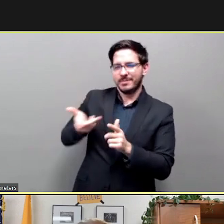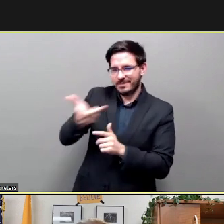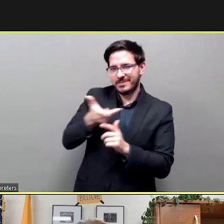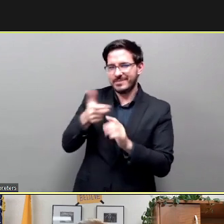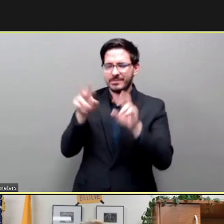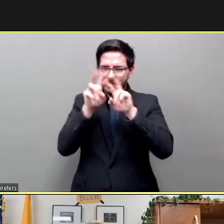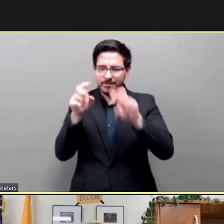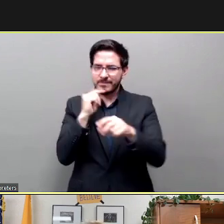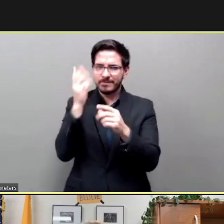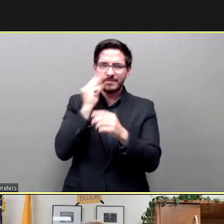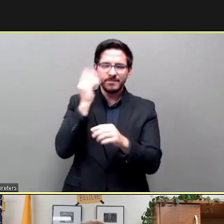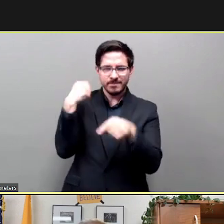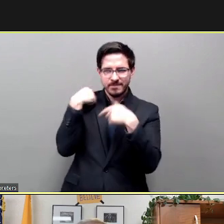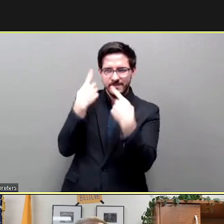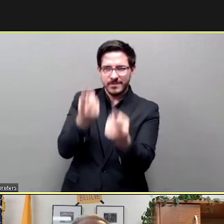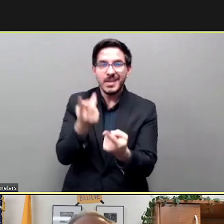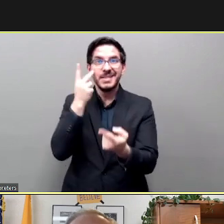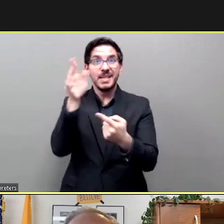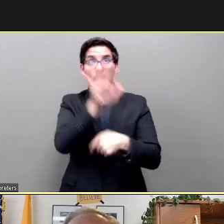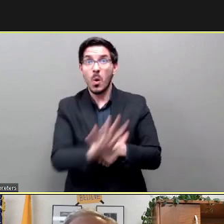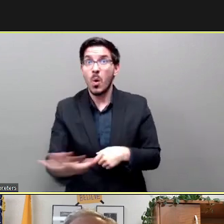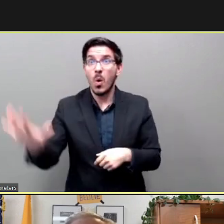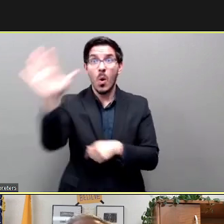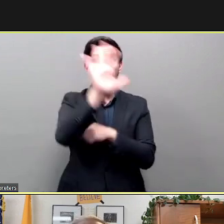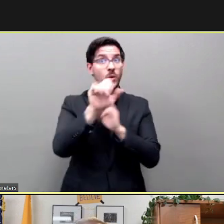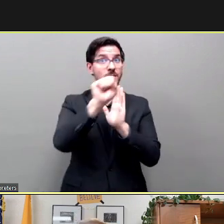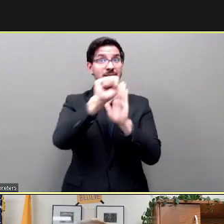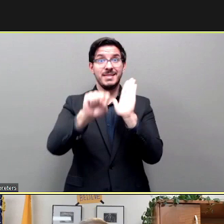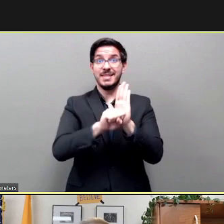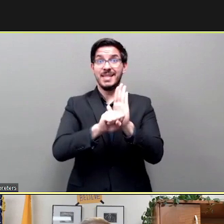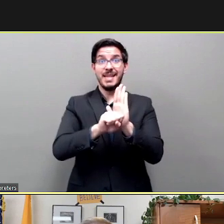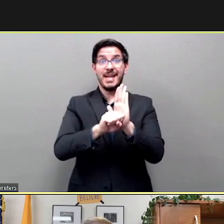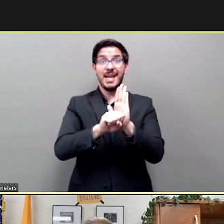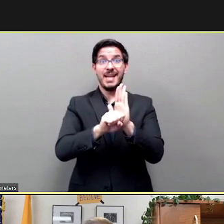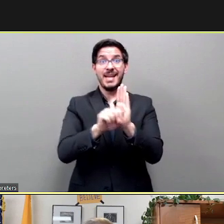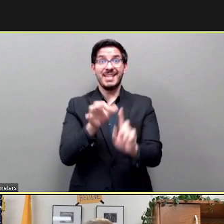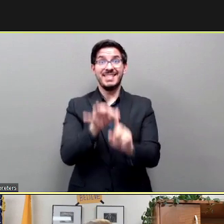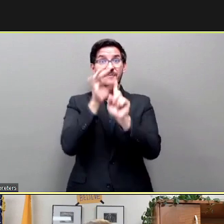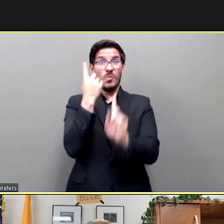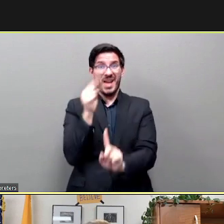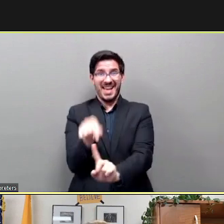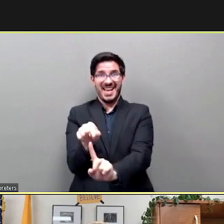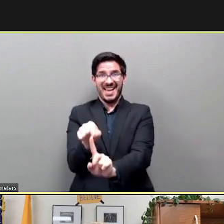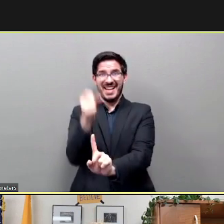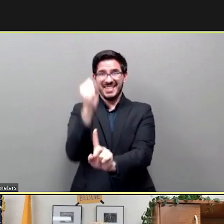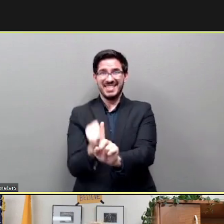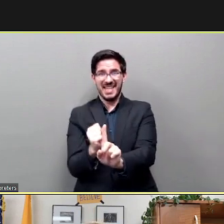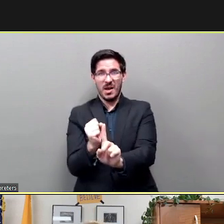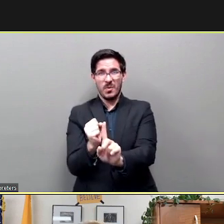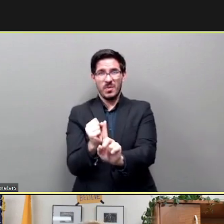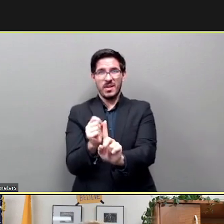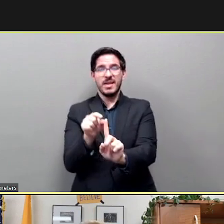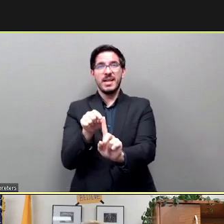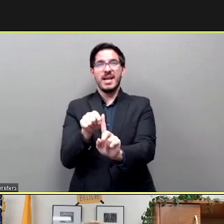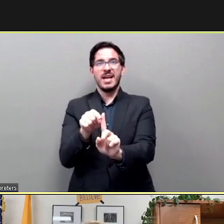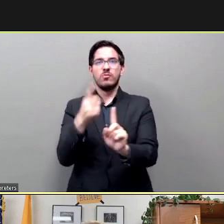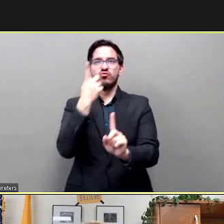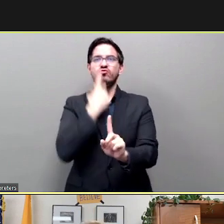whole state is virtually the whole state except one county is red right now. And